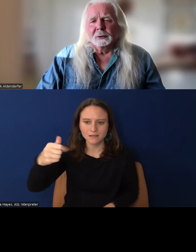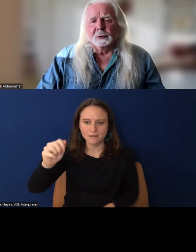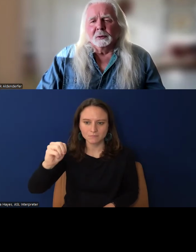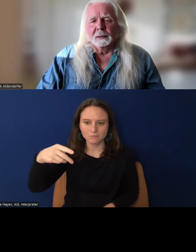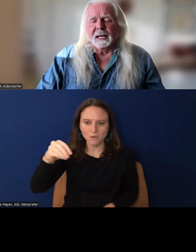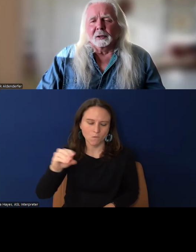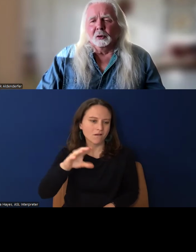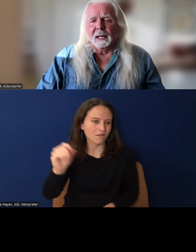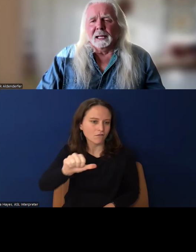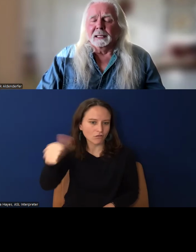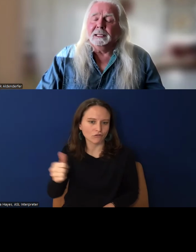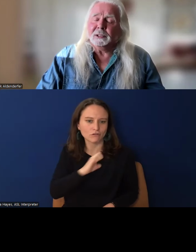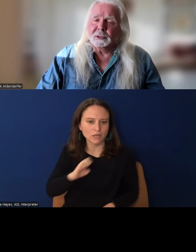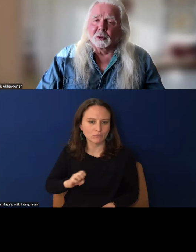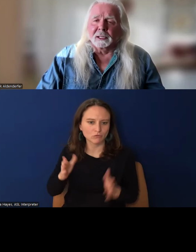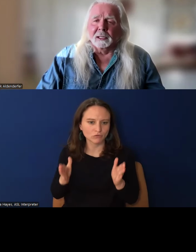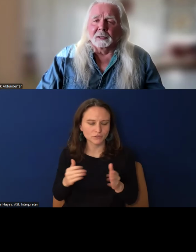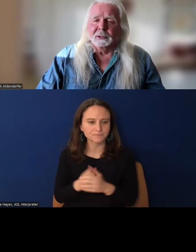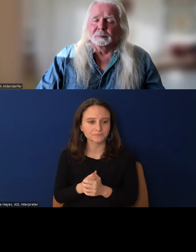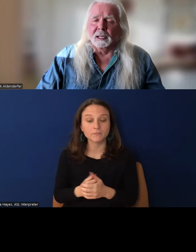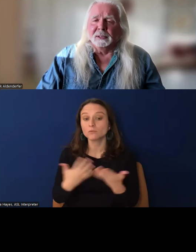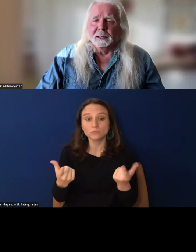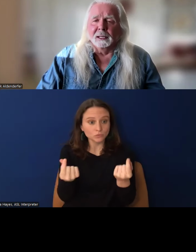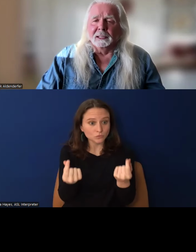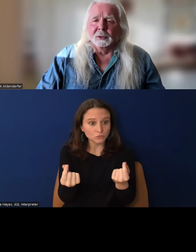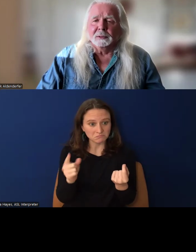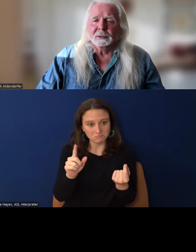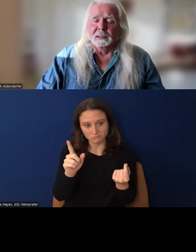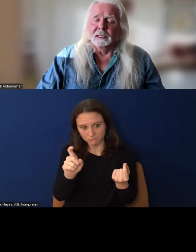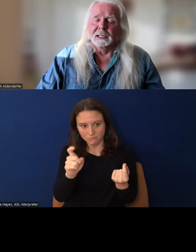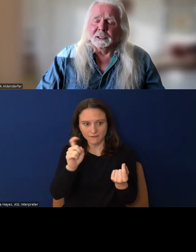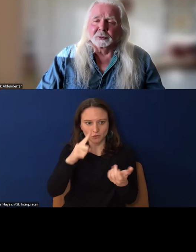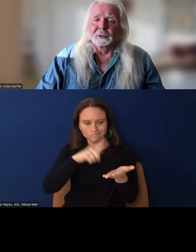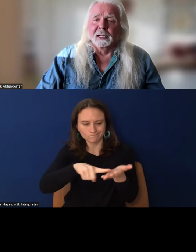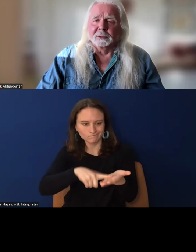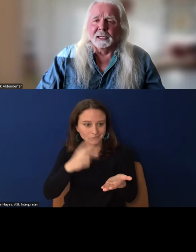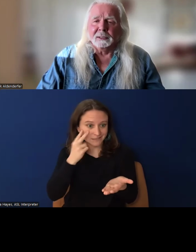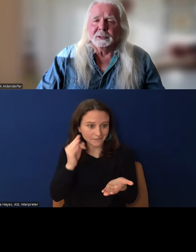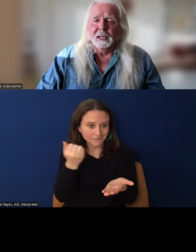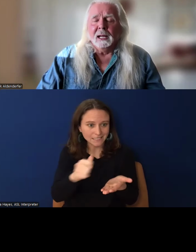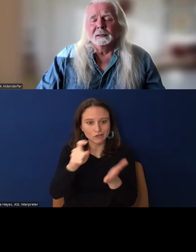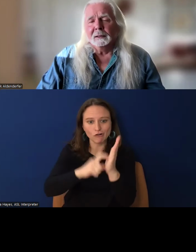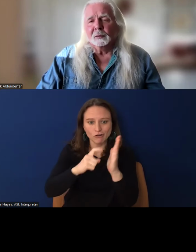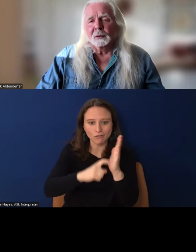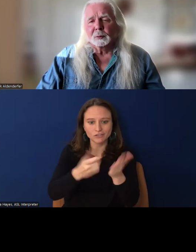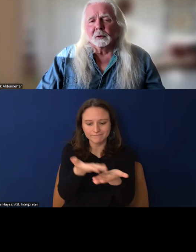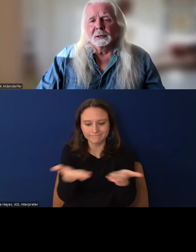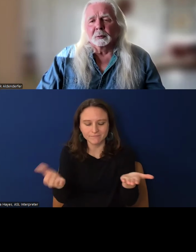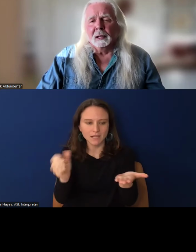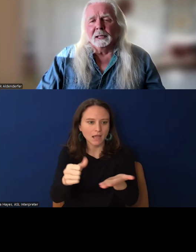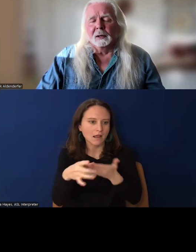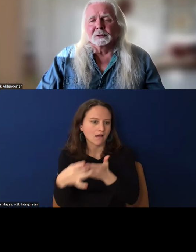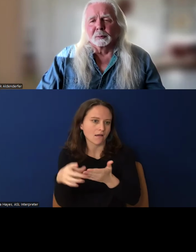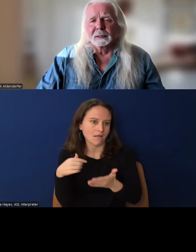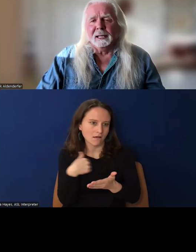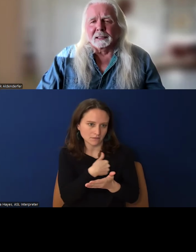is to take a look at, is there some archaeology that might be a guide to us? And the answer to that is yes. And then, of course, we're going to